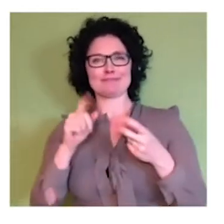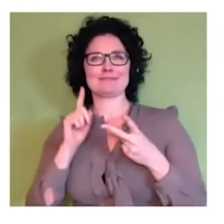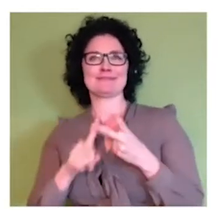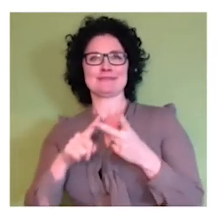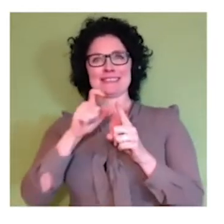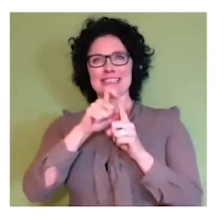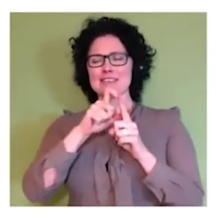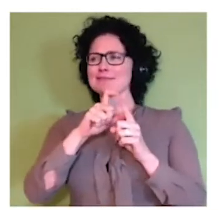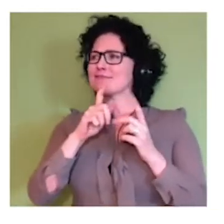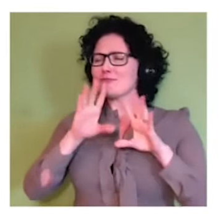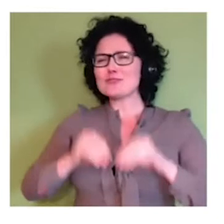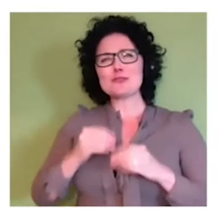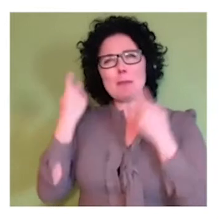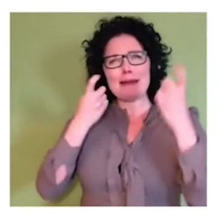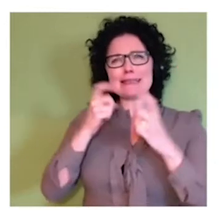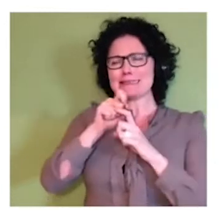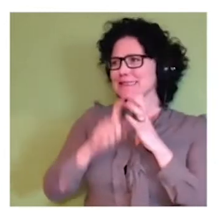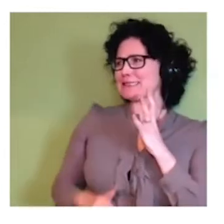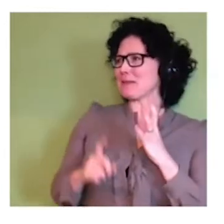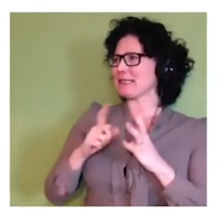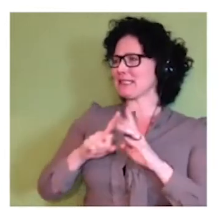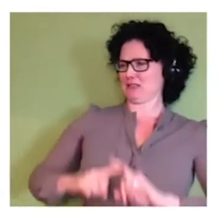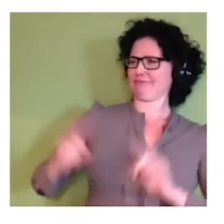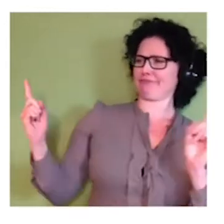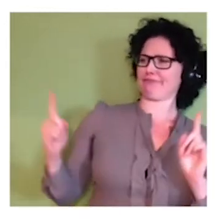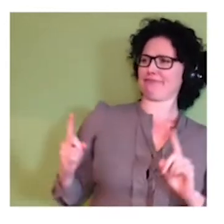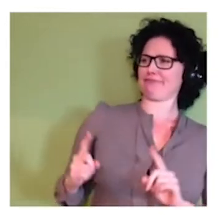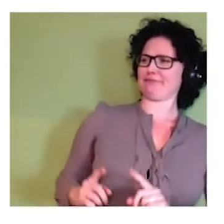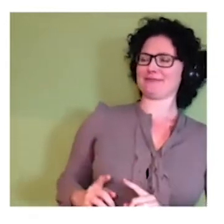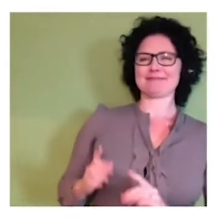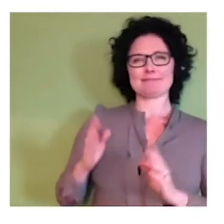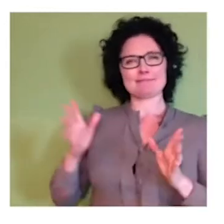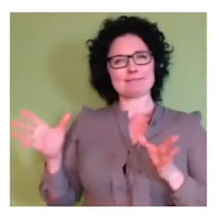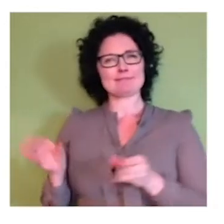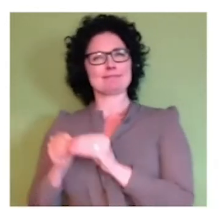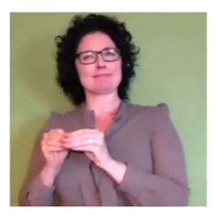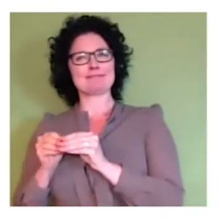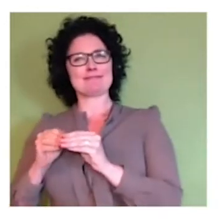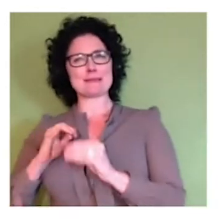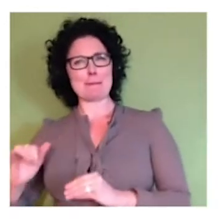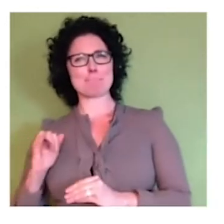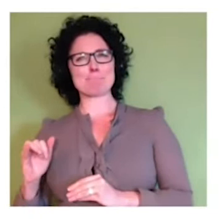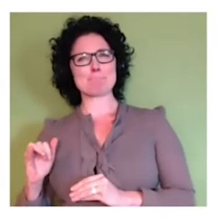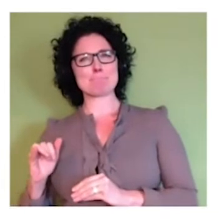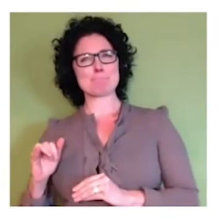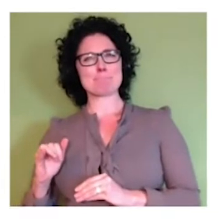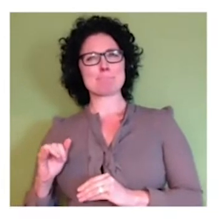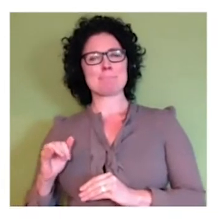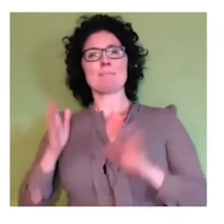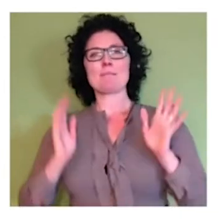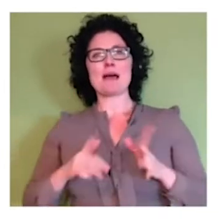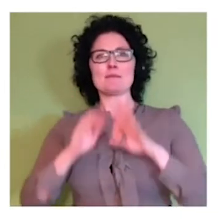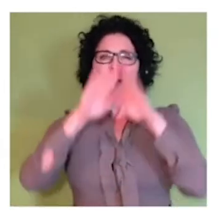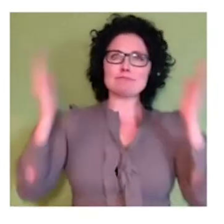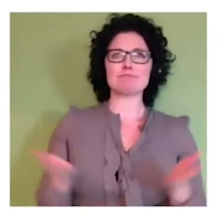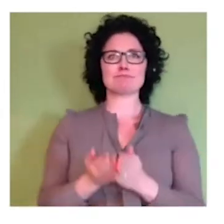different and the few and start thinking of it as everywhere and everyone. We need it to be universal accessibility,